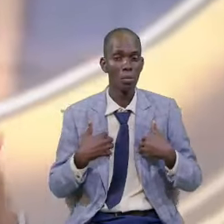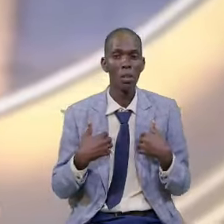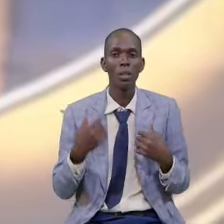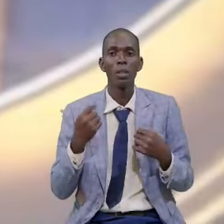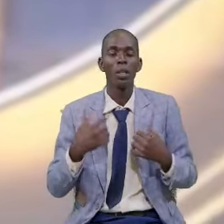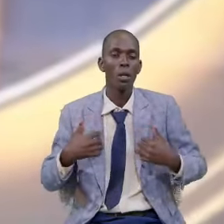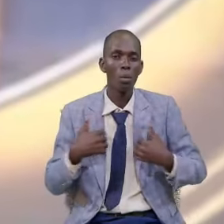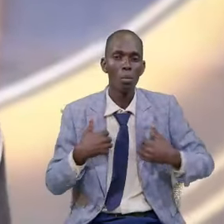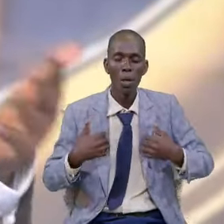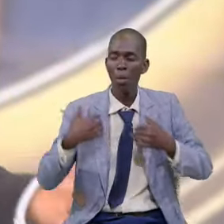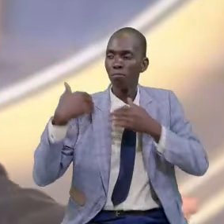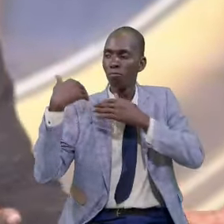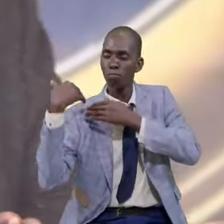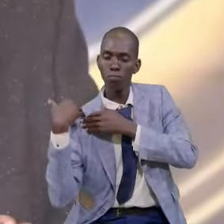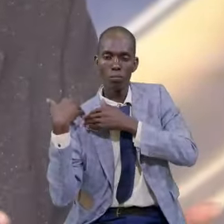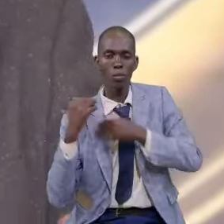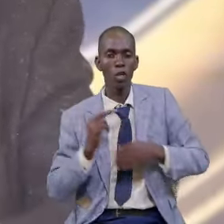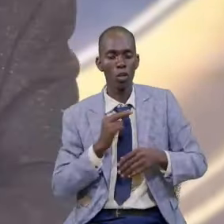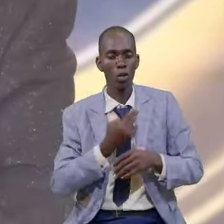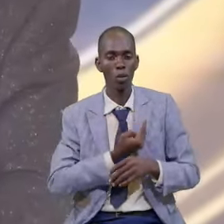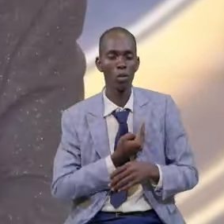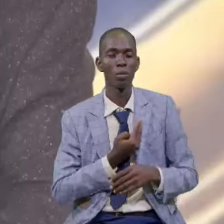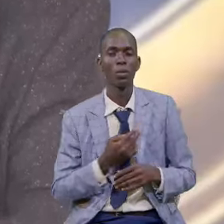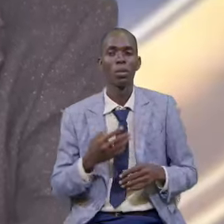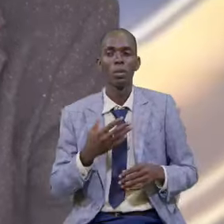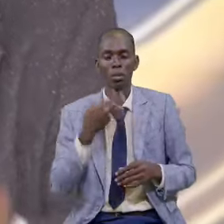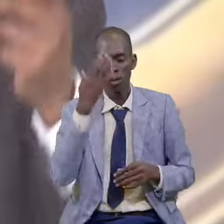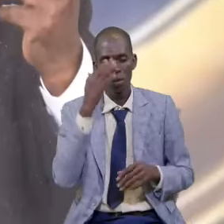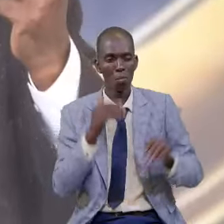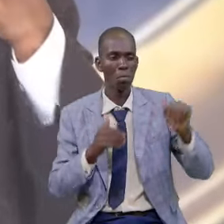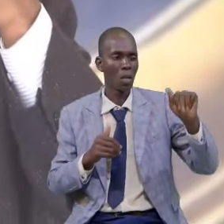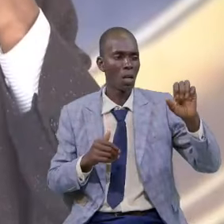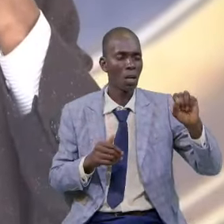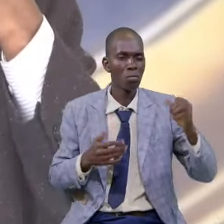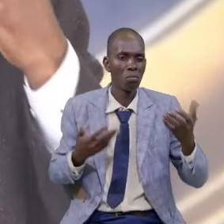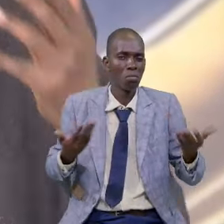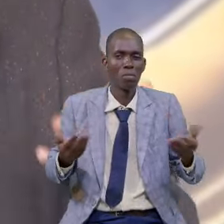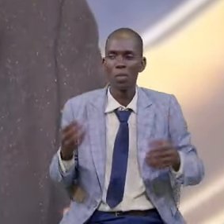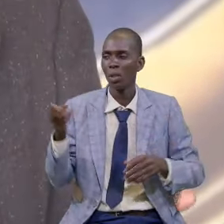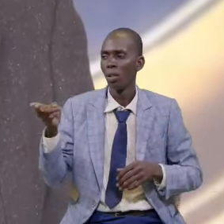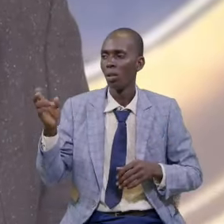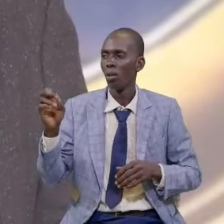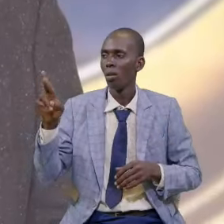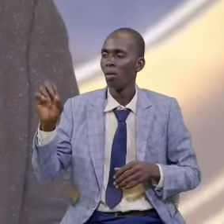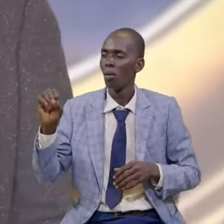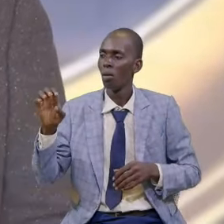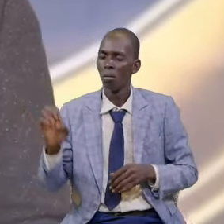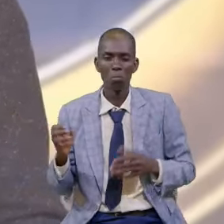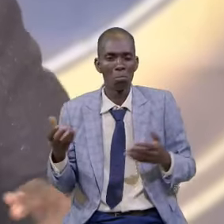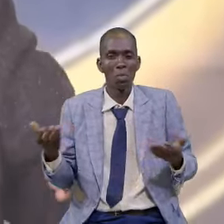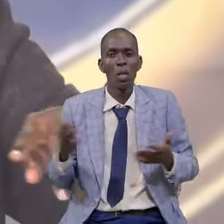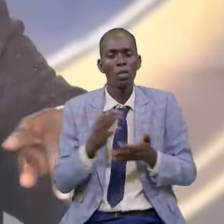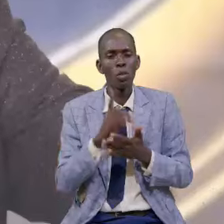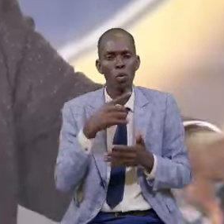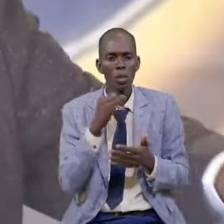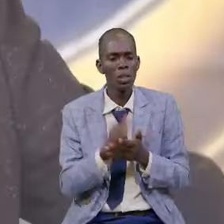They'll carry us, the ass, maybe the horse, and then we go. And then somebody said, we should go faster than